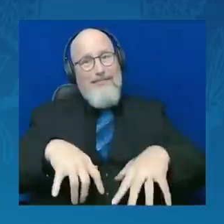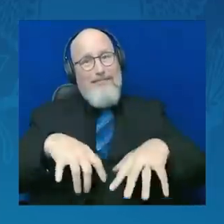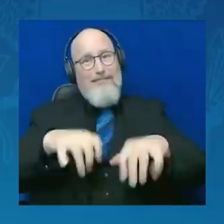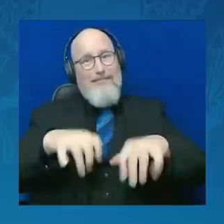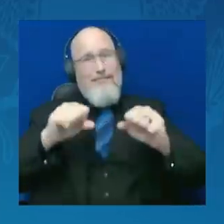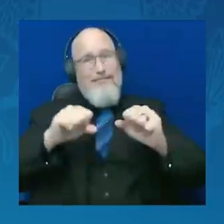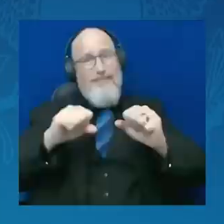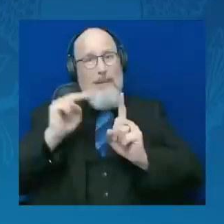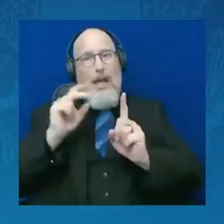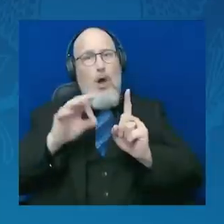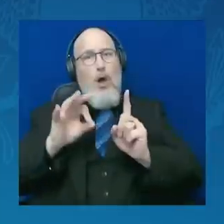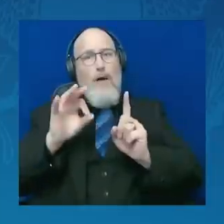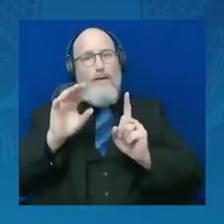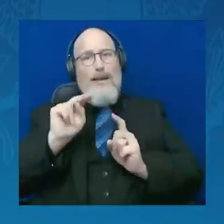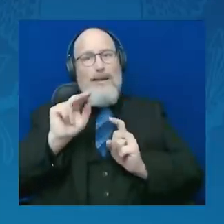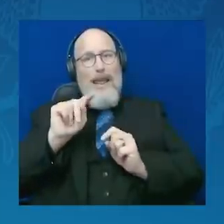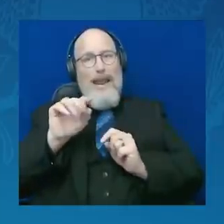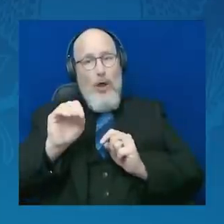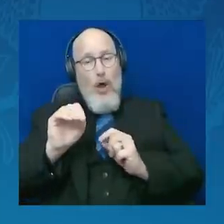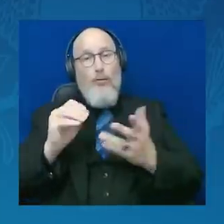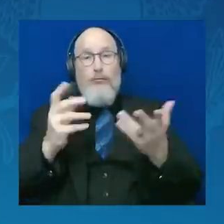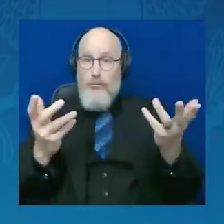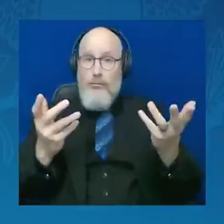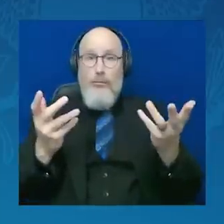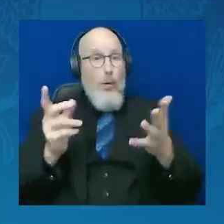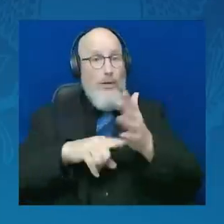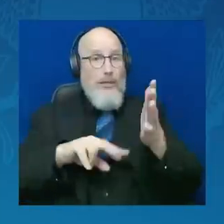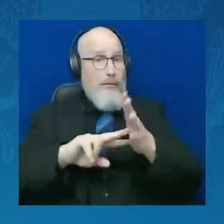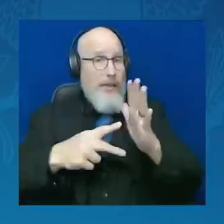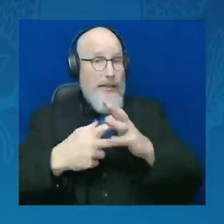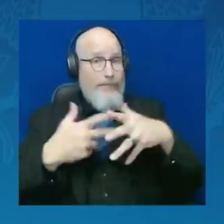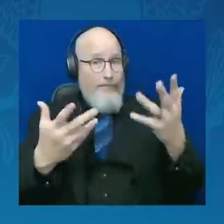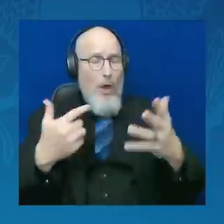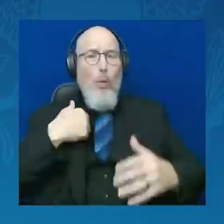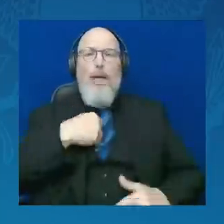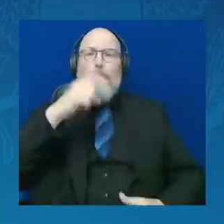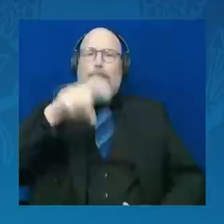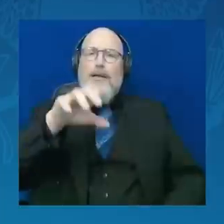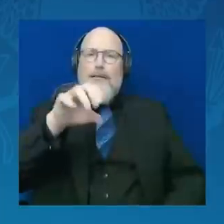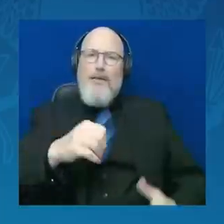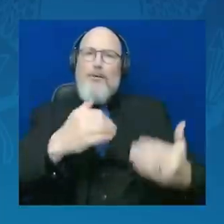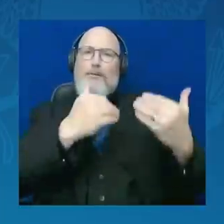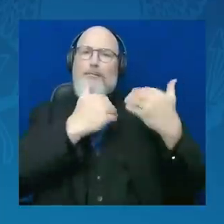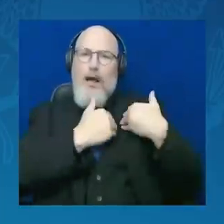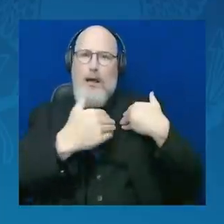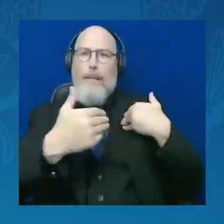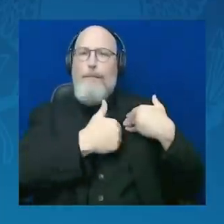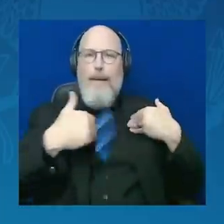in a nutshell, we have to be a responsible member of the North Atlantic Alliance. That is why